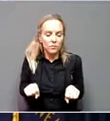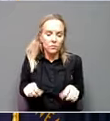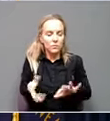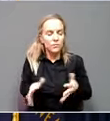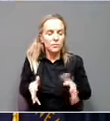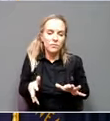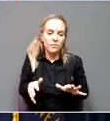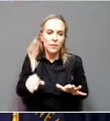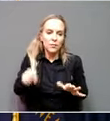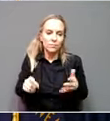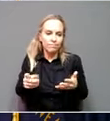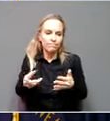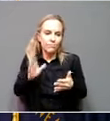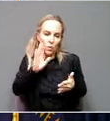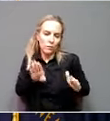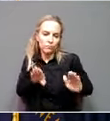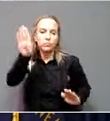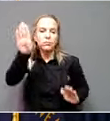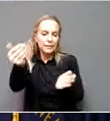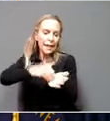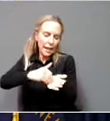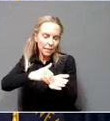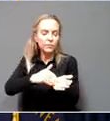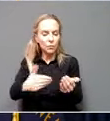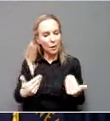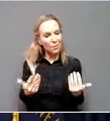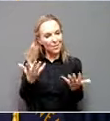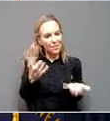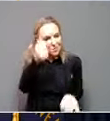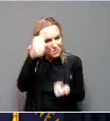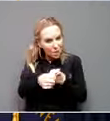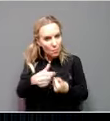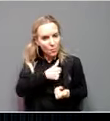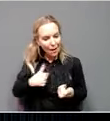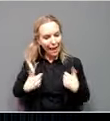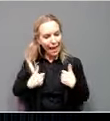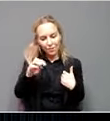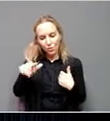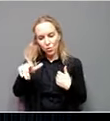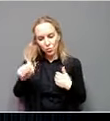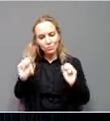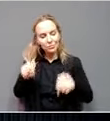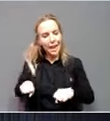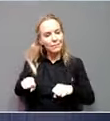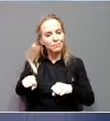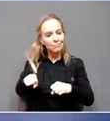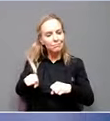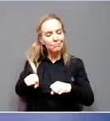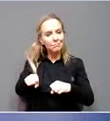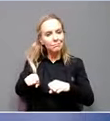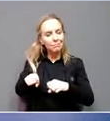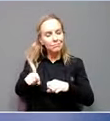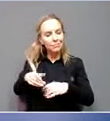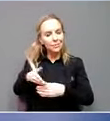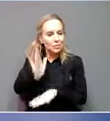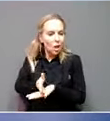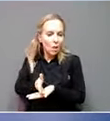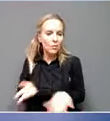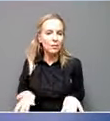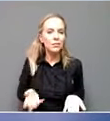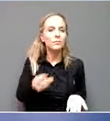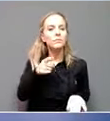another increase. But again, we have the tools to stop it. Test positivity. Again, 3